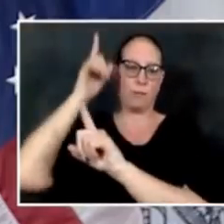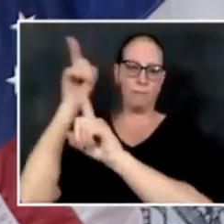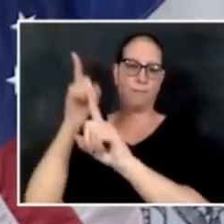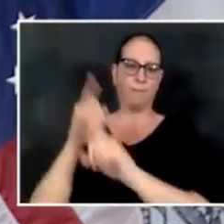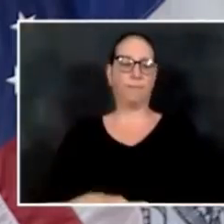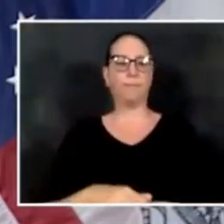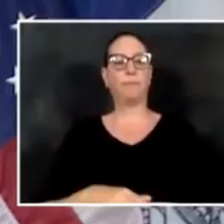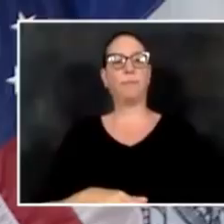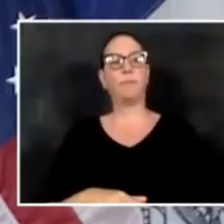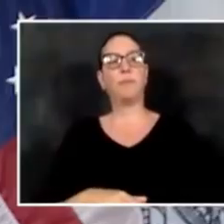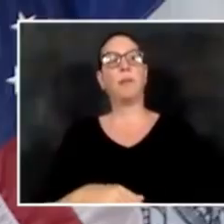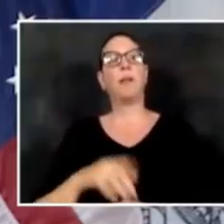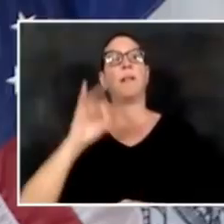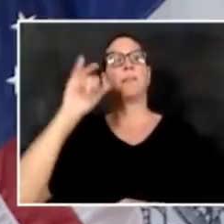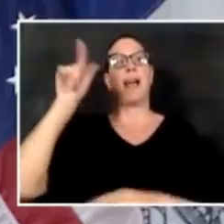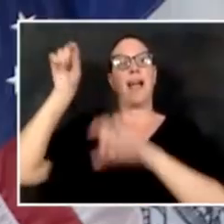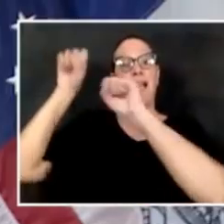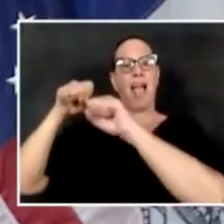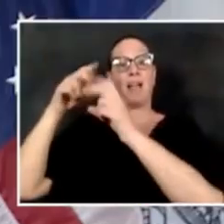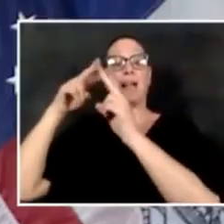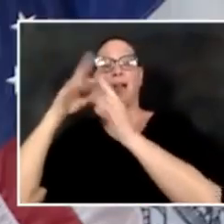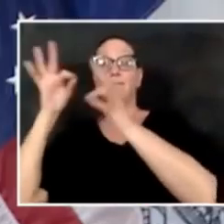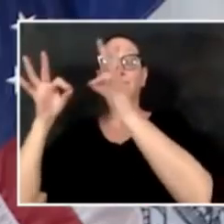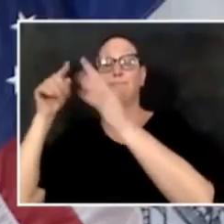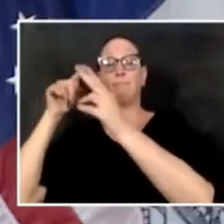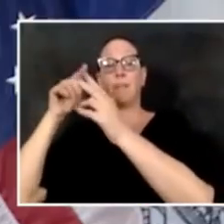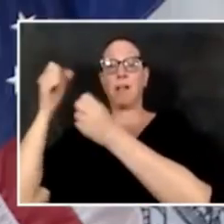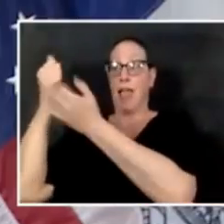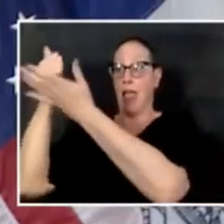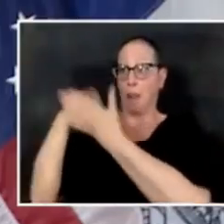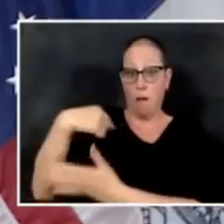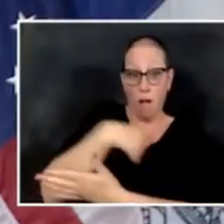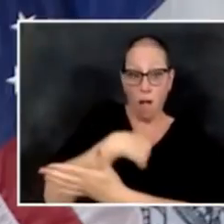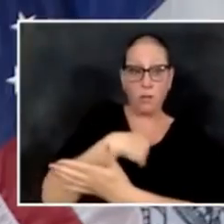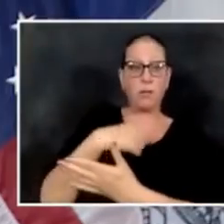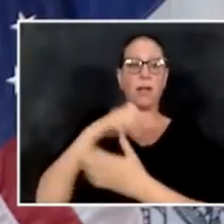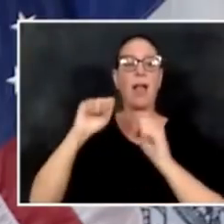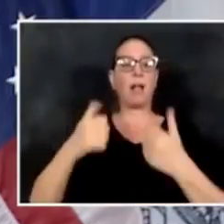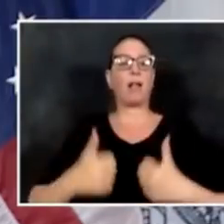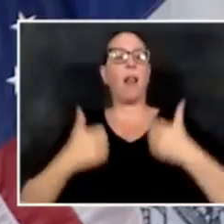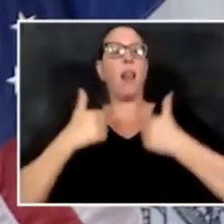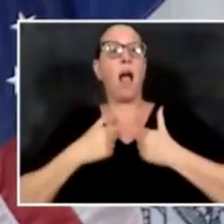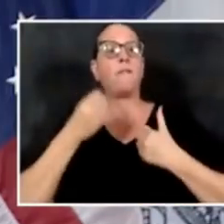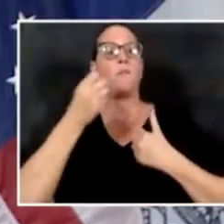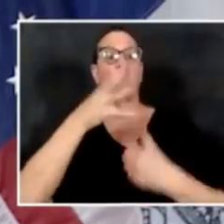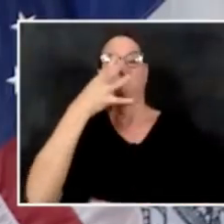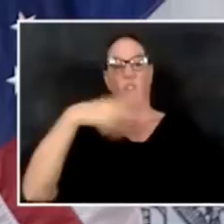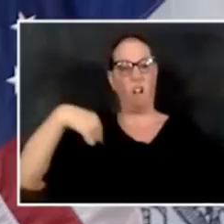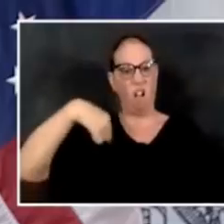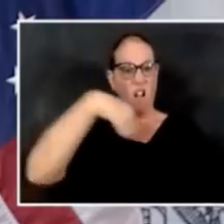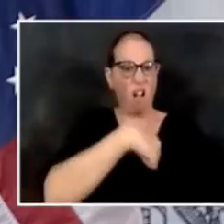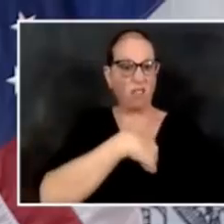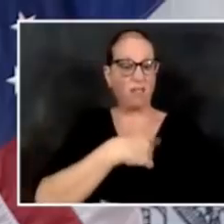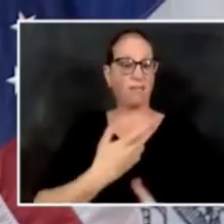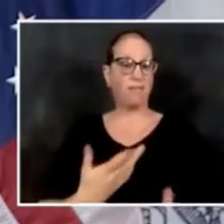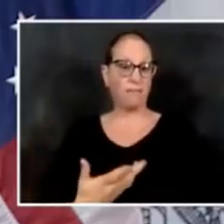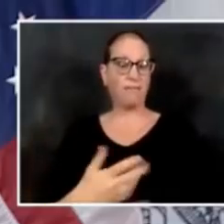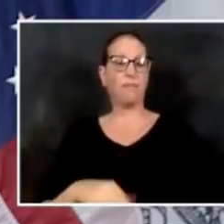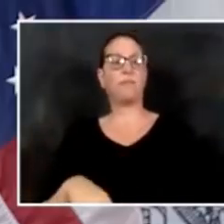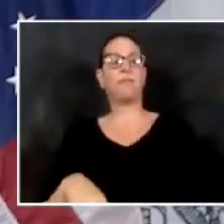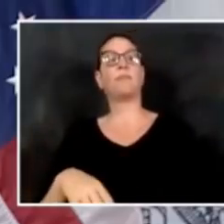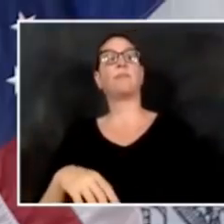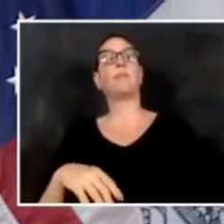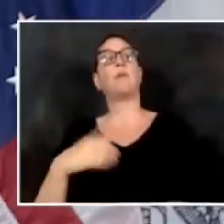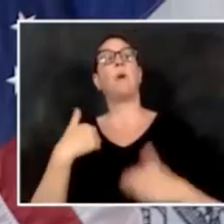us in a situation where we cannot even provide the most basic services to our people. This is the same discussion that's